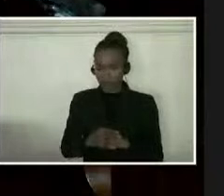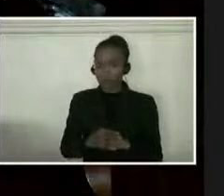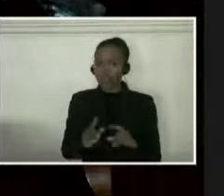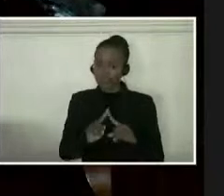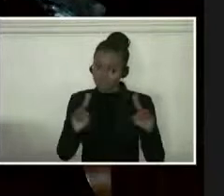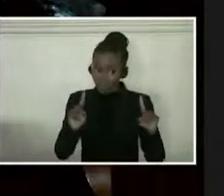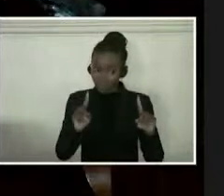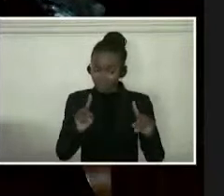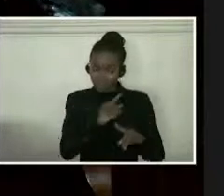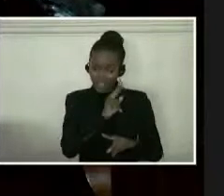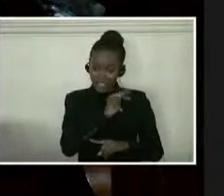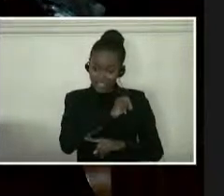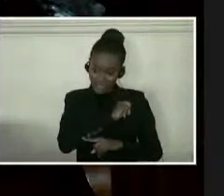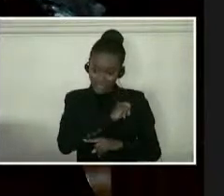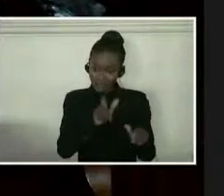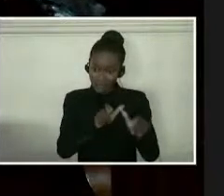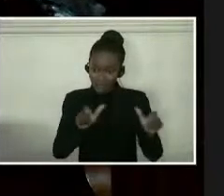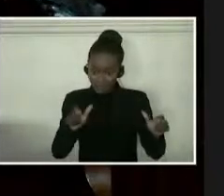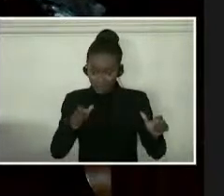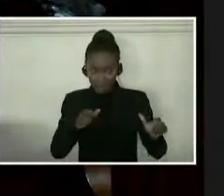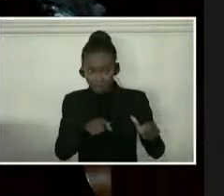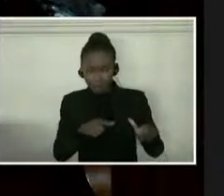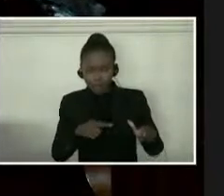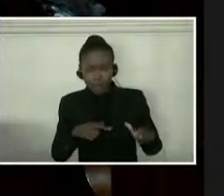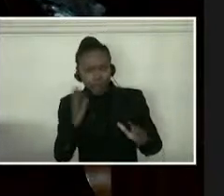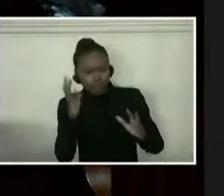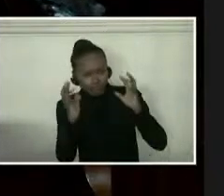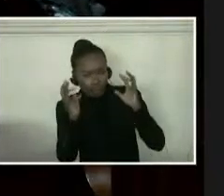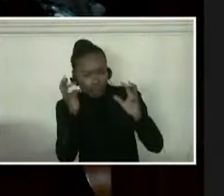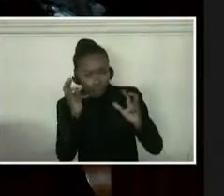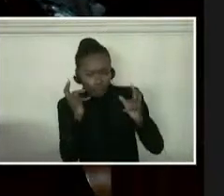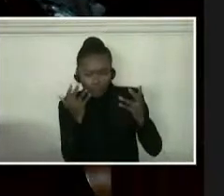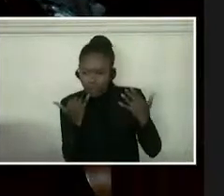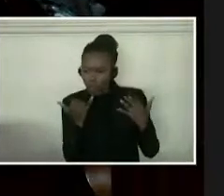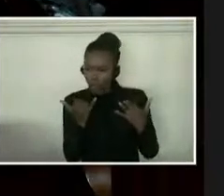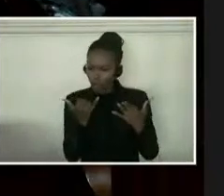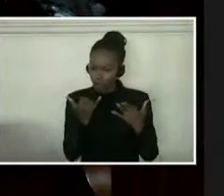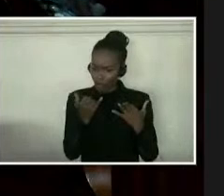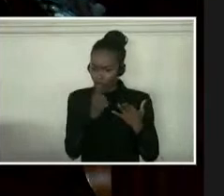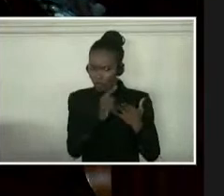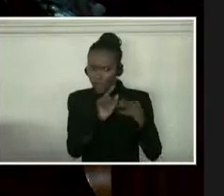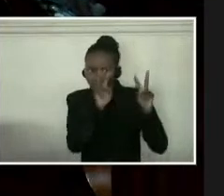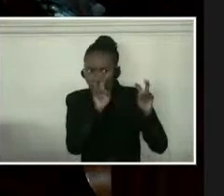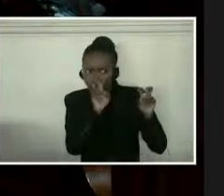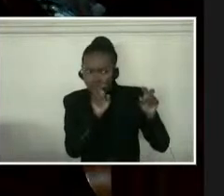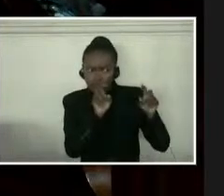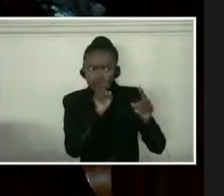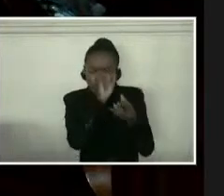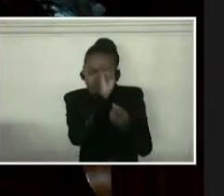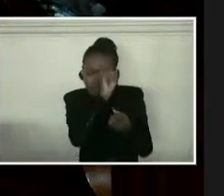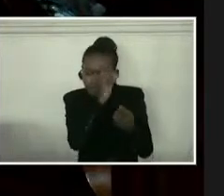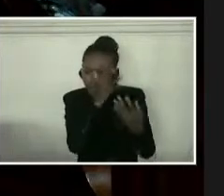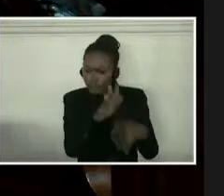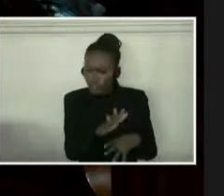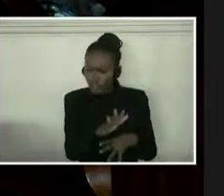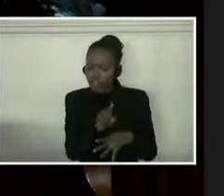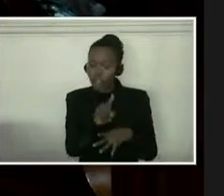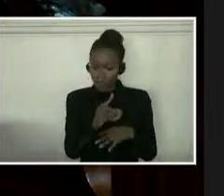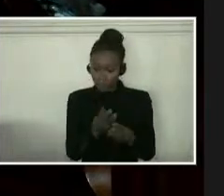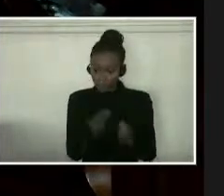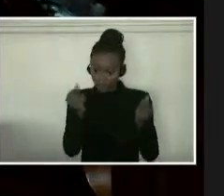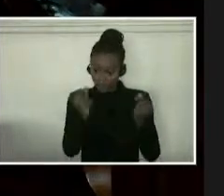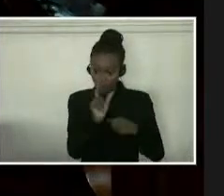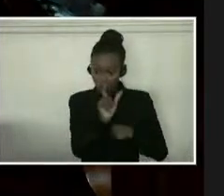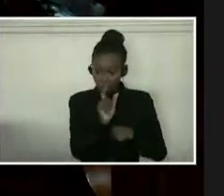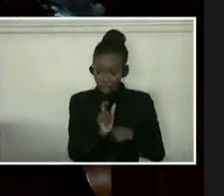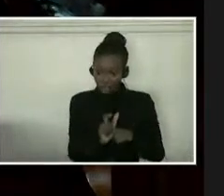of course natal that might be confused in terms of the things that you have raised let me say some few words on